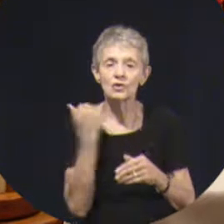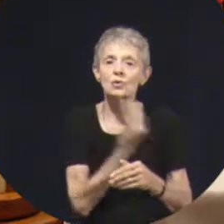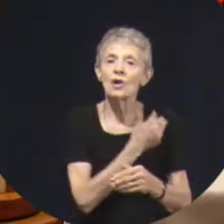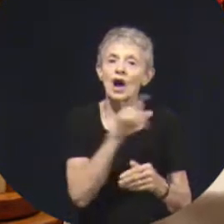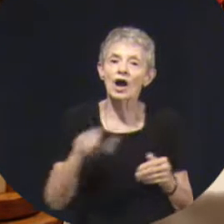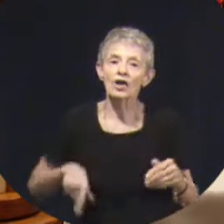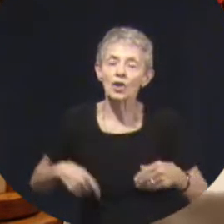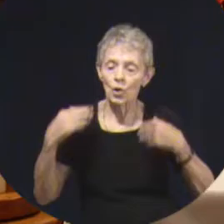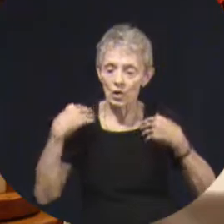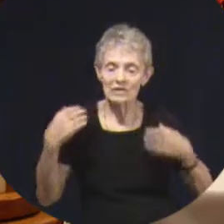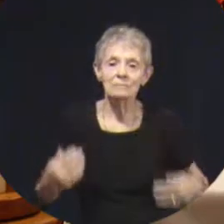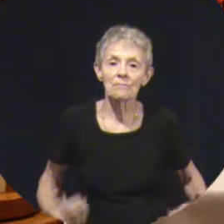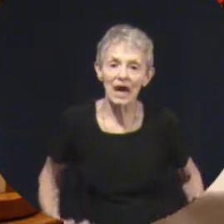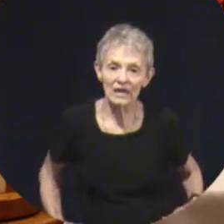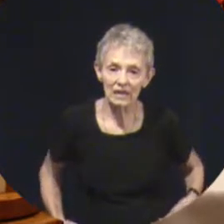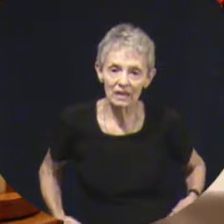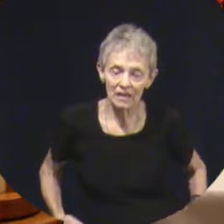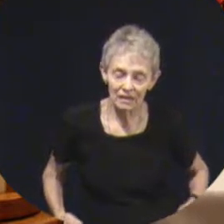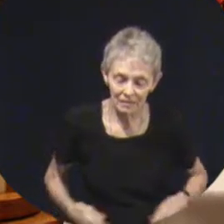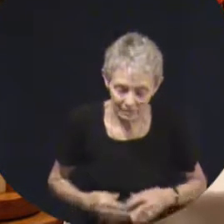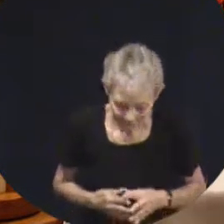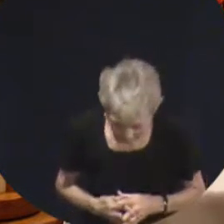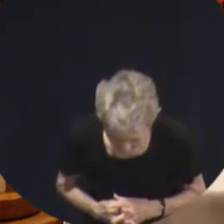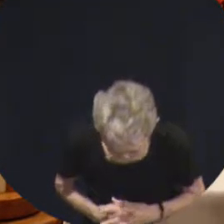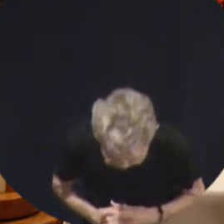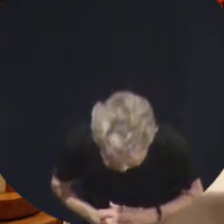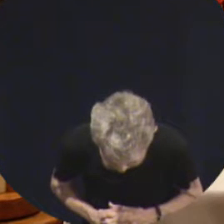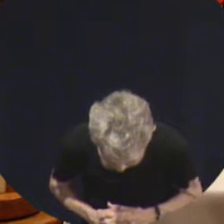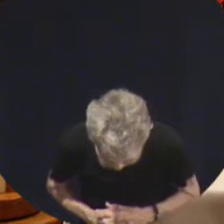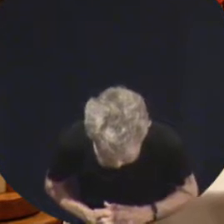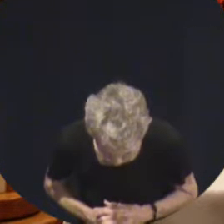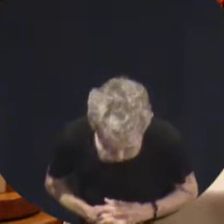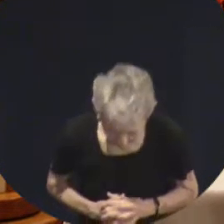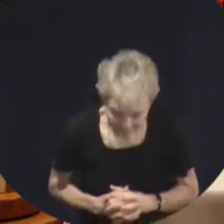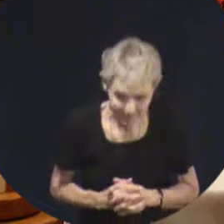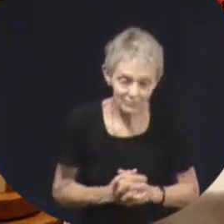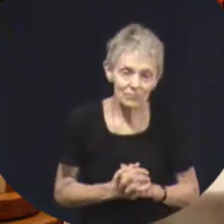my body, which will be given up for you.